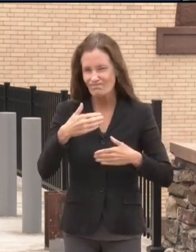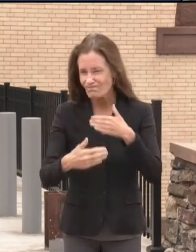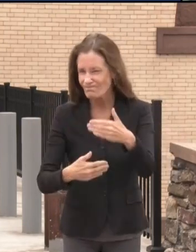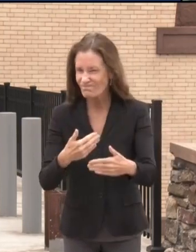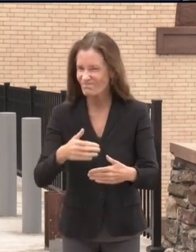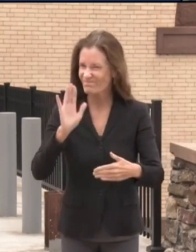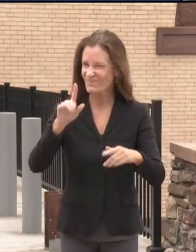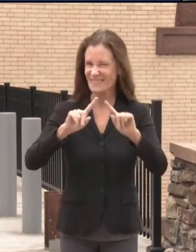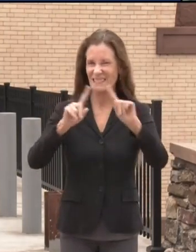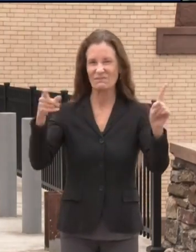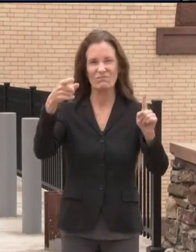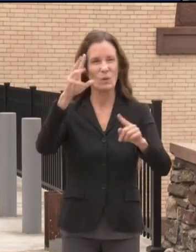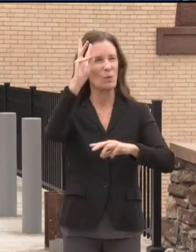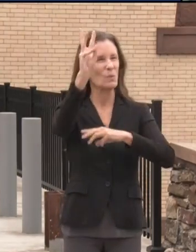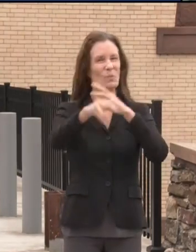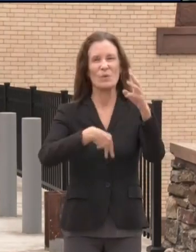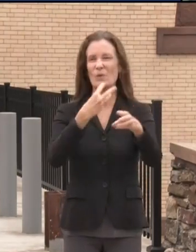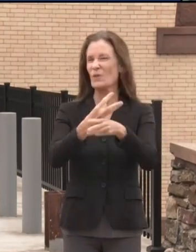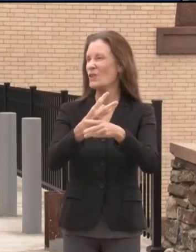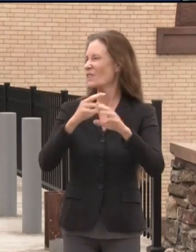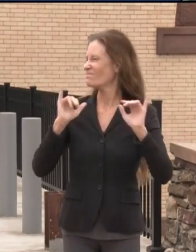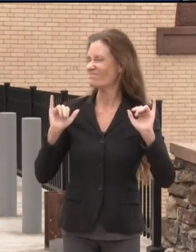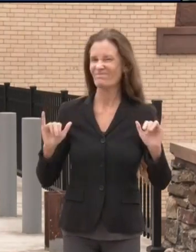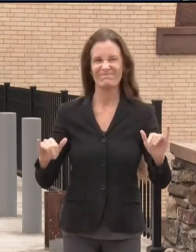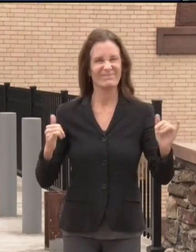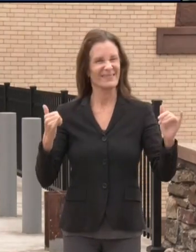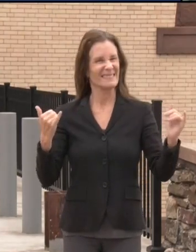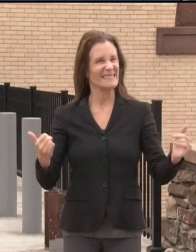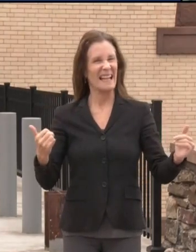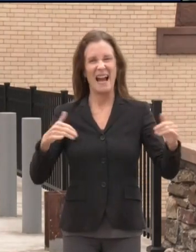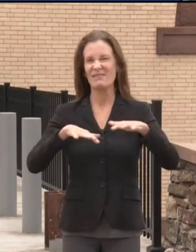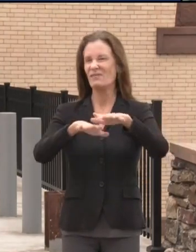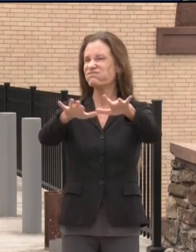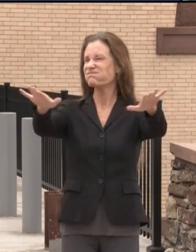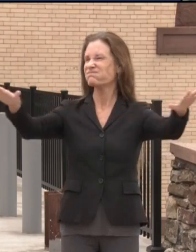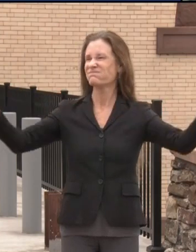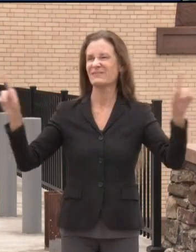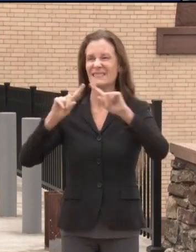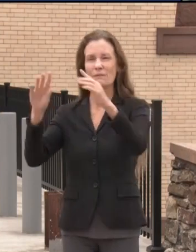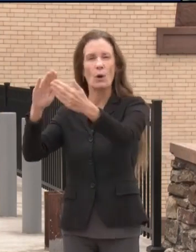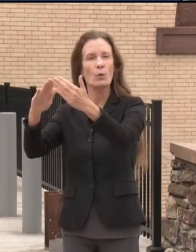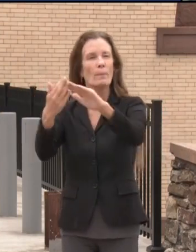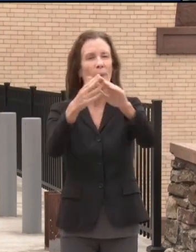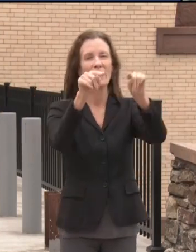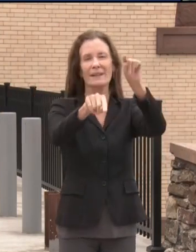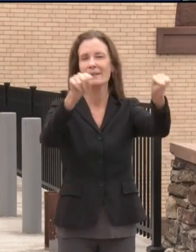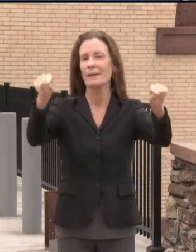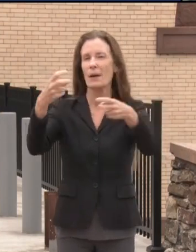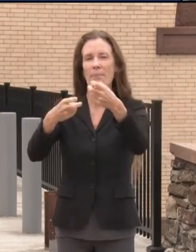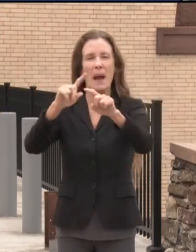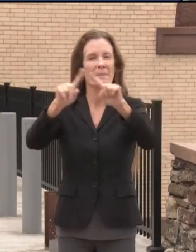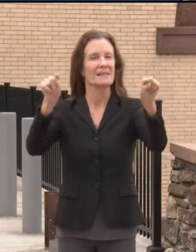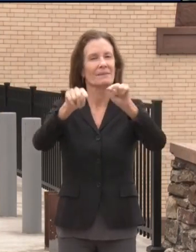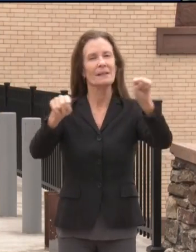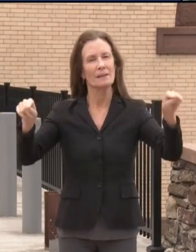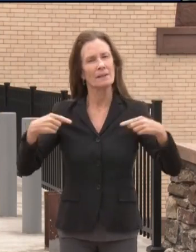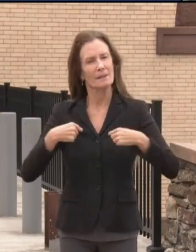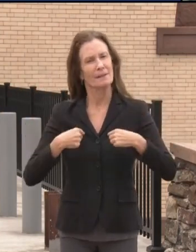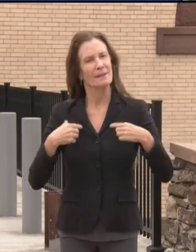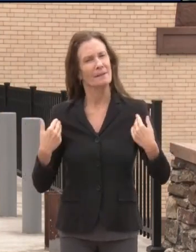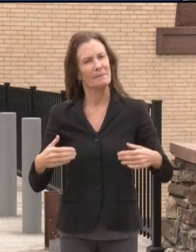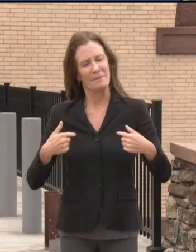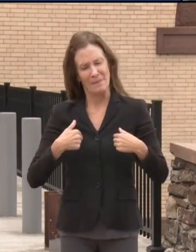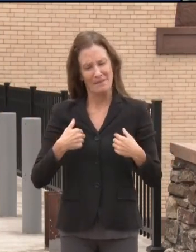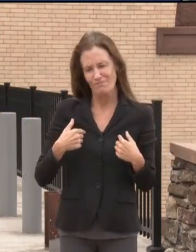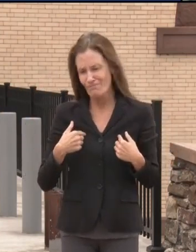to see the differences in the communities surrounding us. So we're very excited about the power of design and how we can leverage